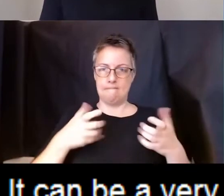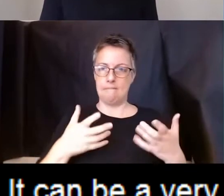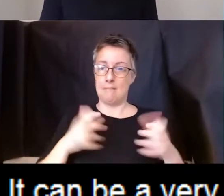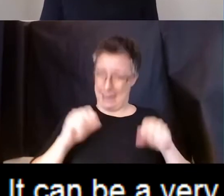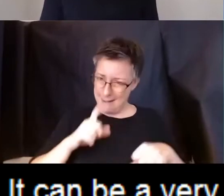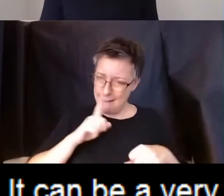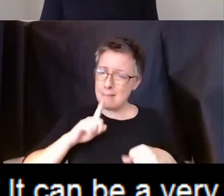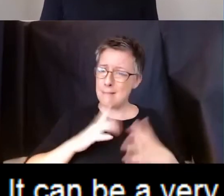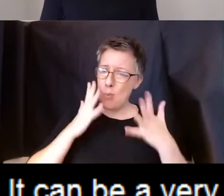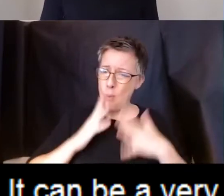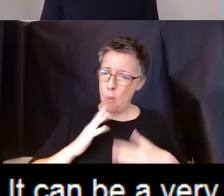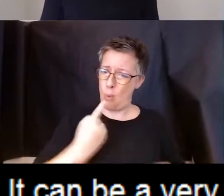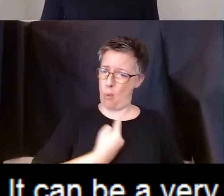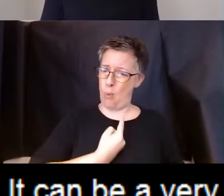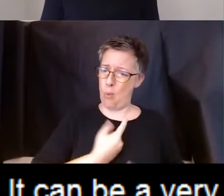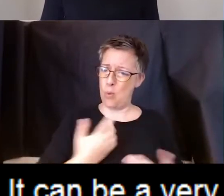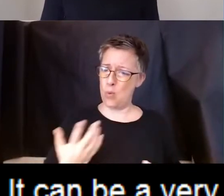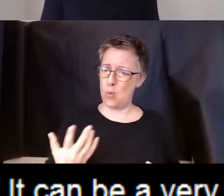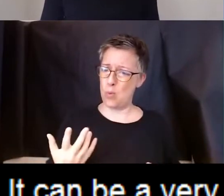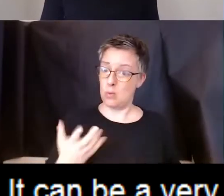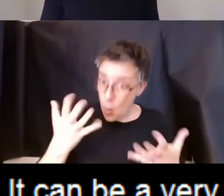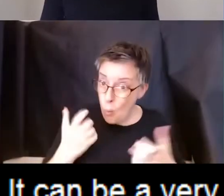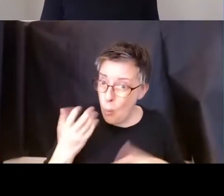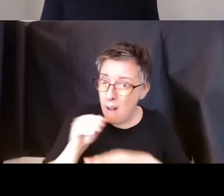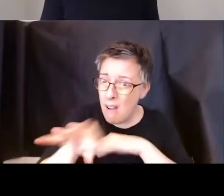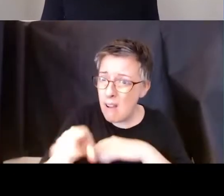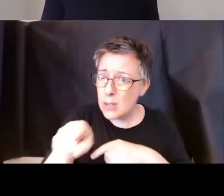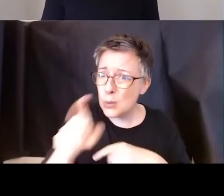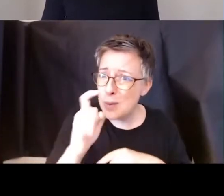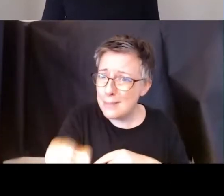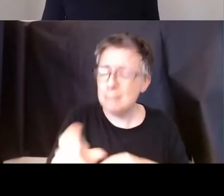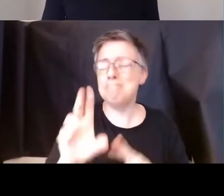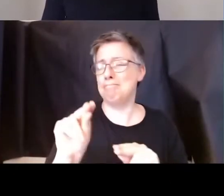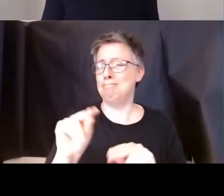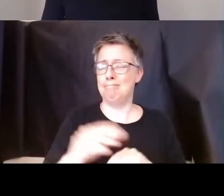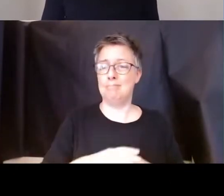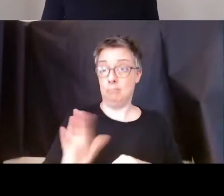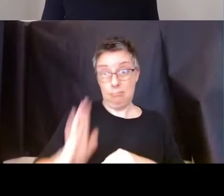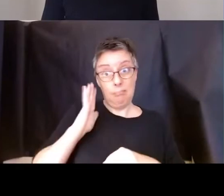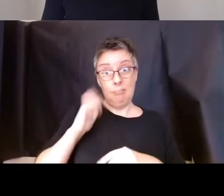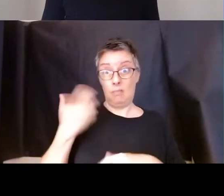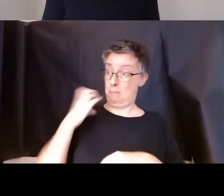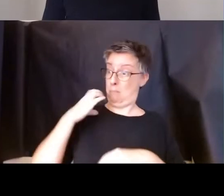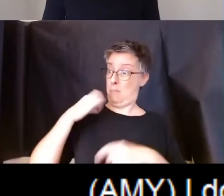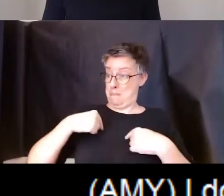life. Do you think I would want that for you? Do you think I wanted that for me?